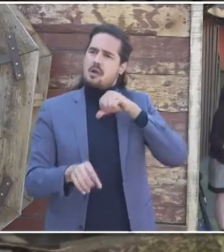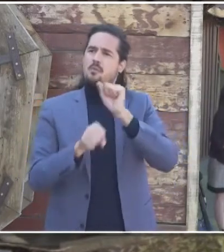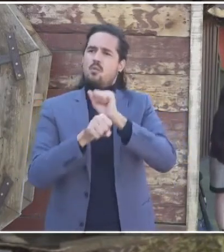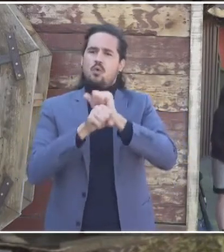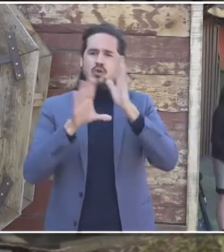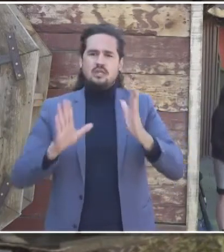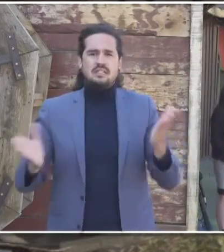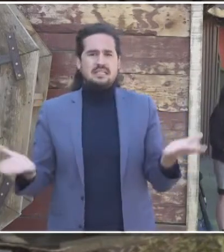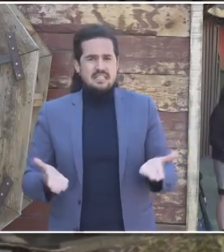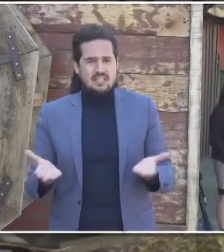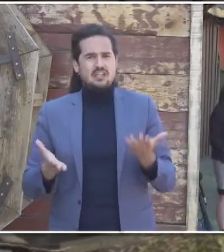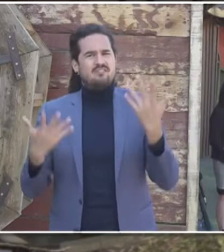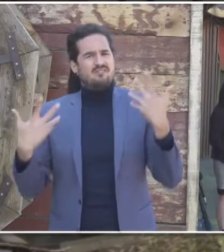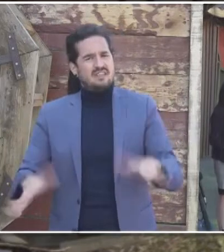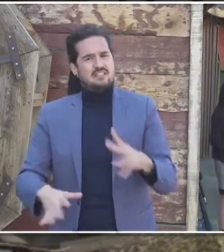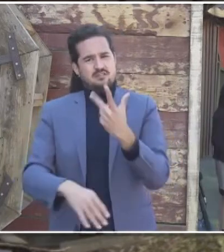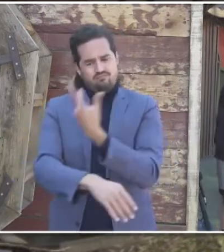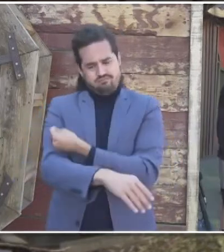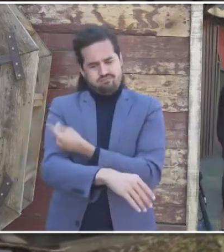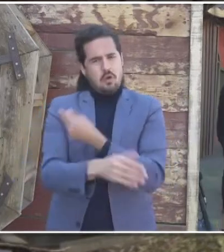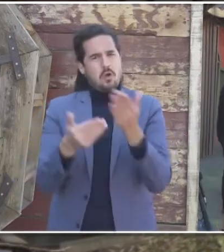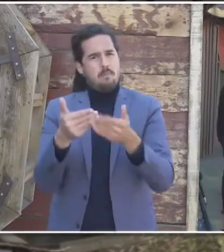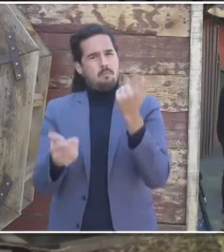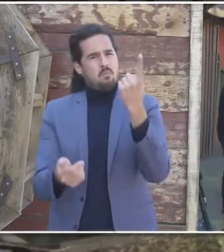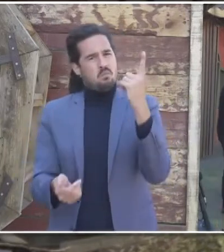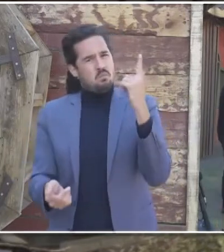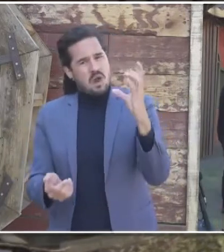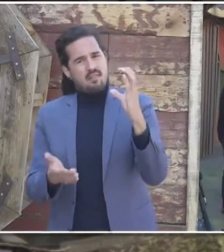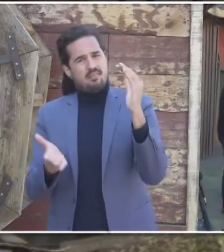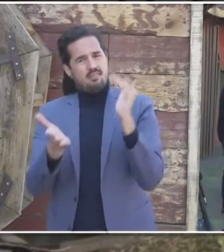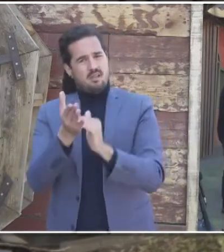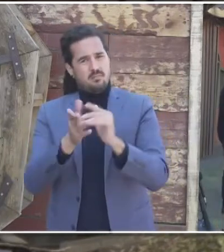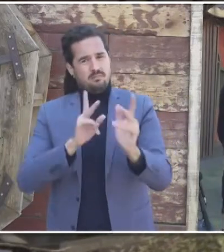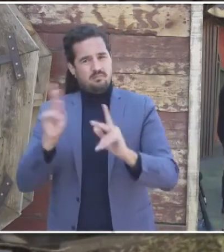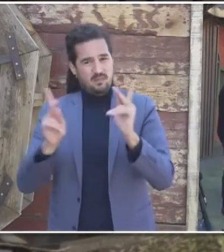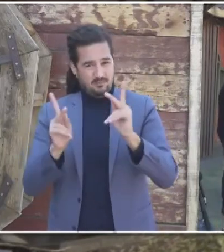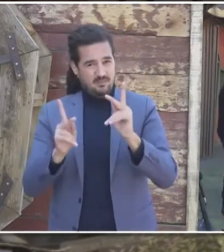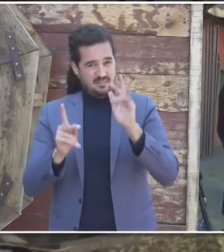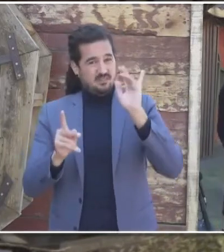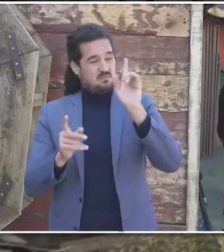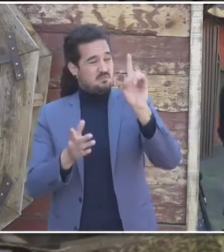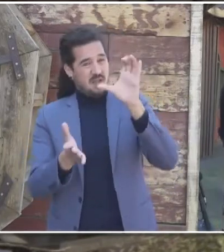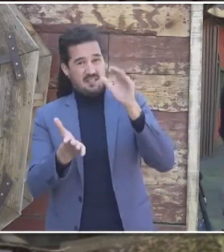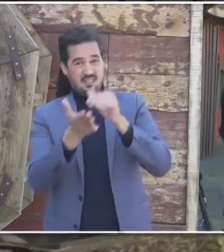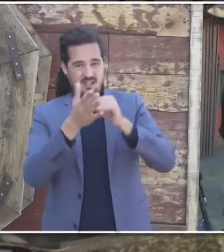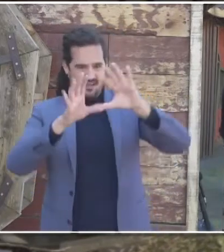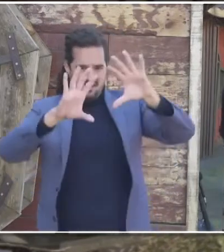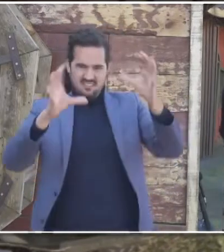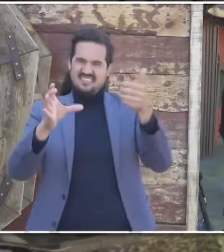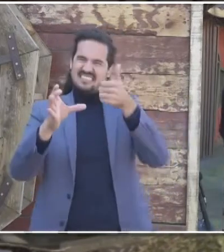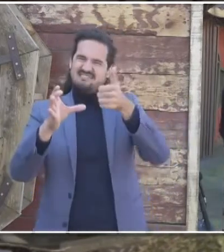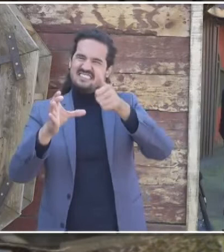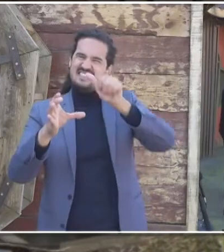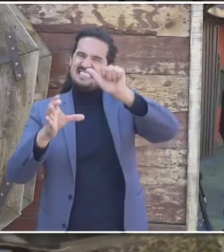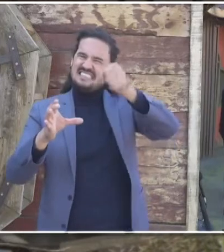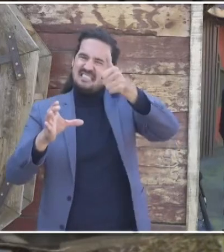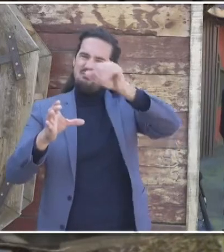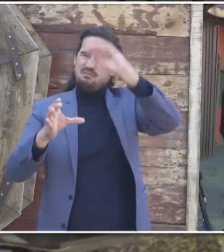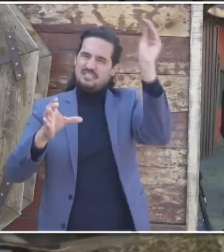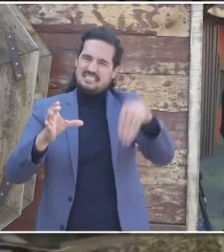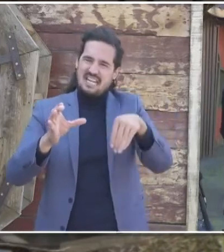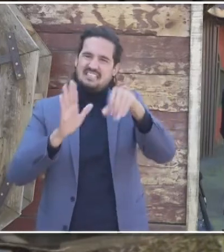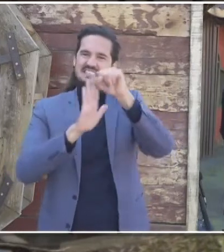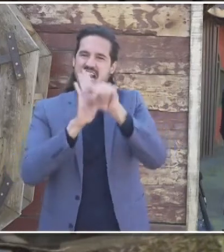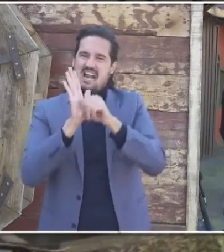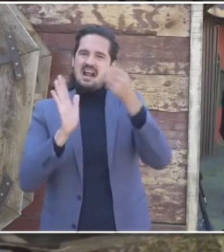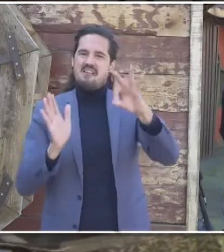You're getting close to that 10% threshold, which is where we are as a state. And so I think these folks have done really admirable job. We all need more